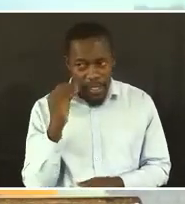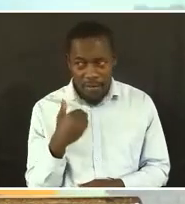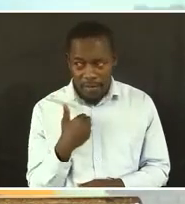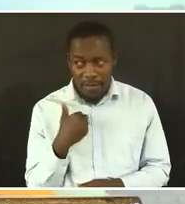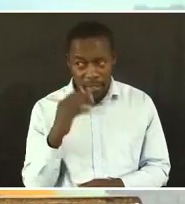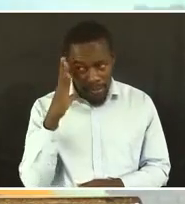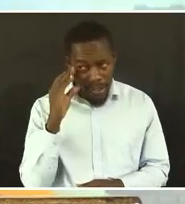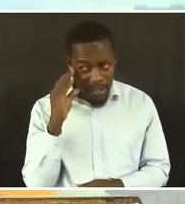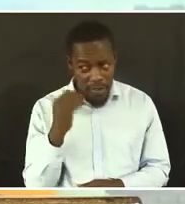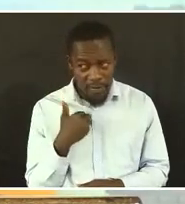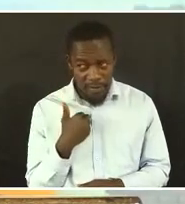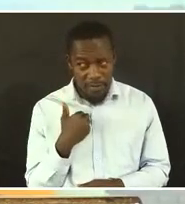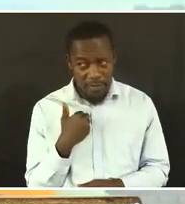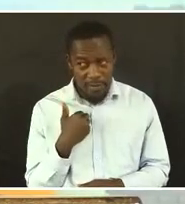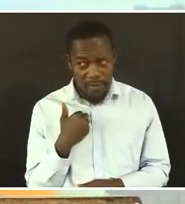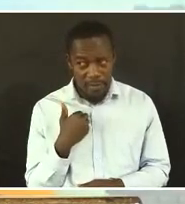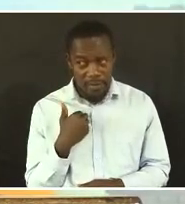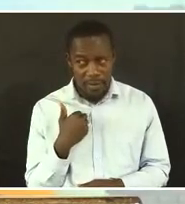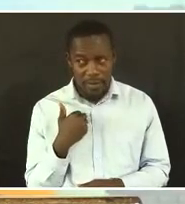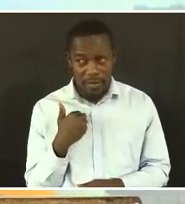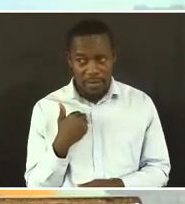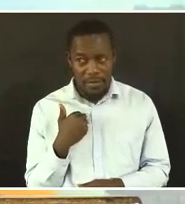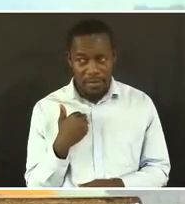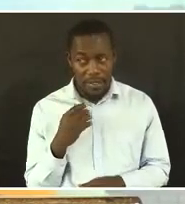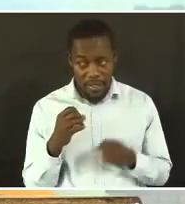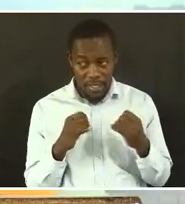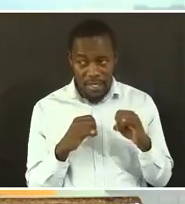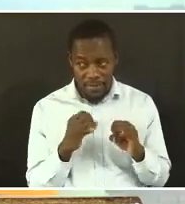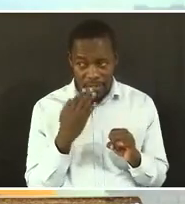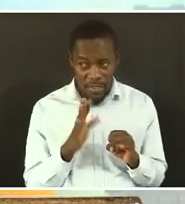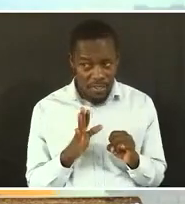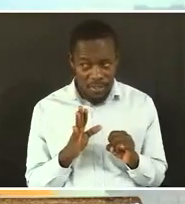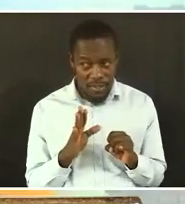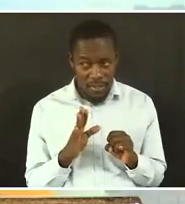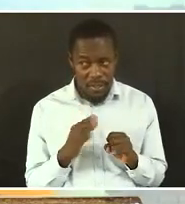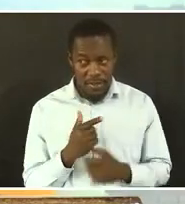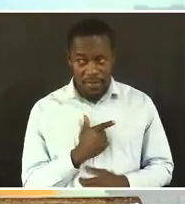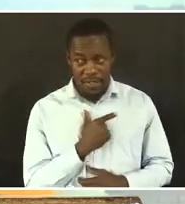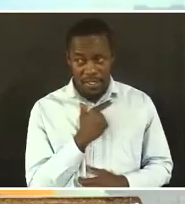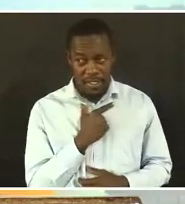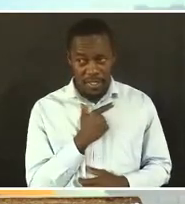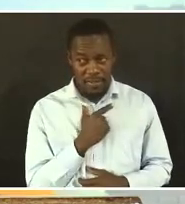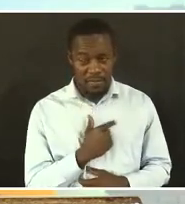never? Okay. Don't worry. There will be an altar call today.